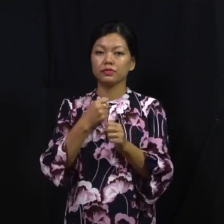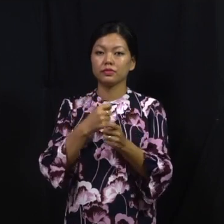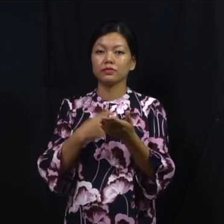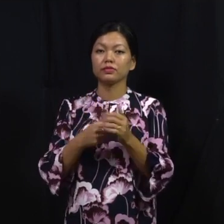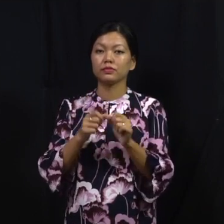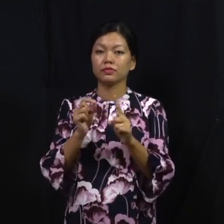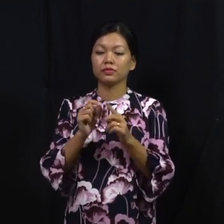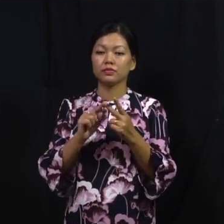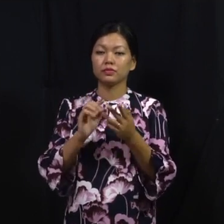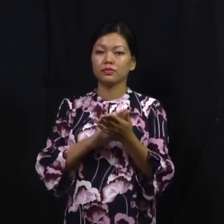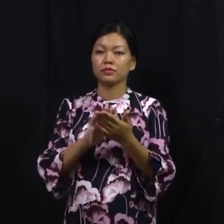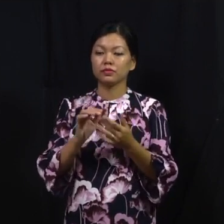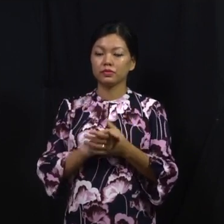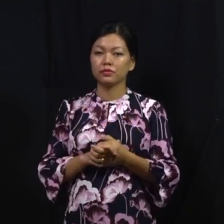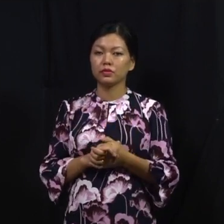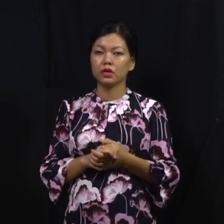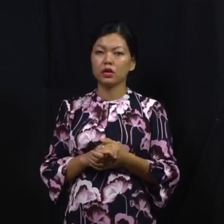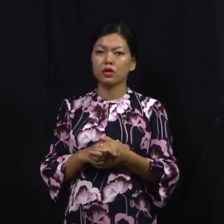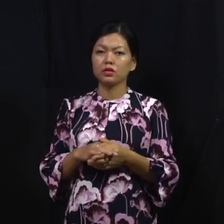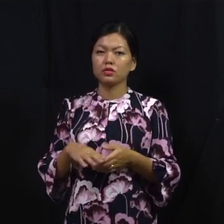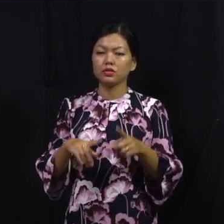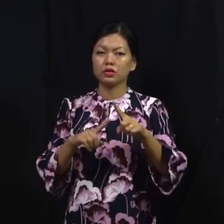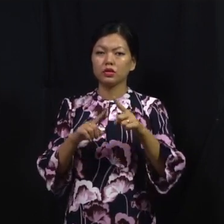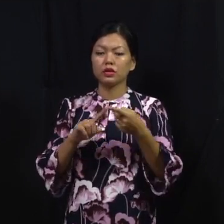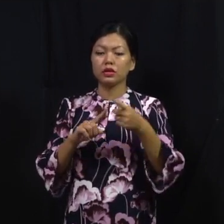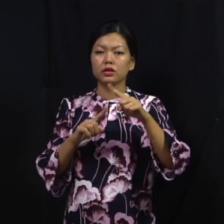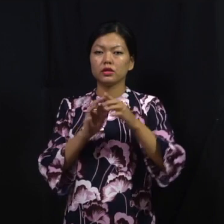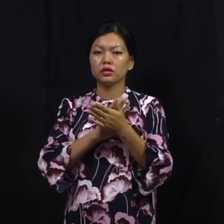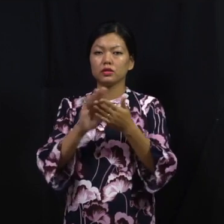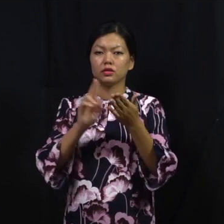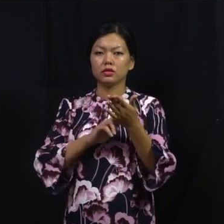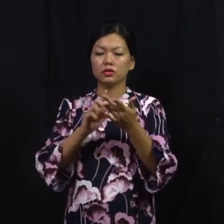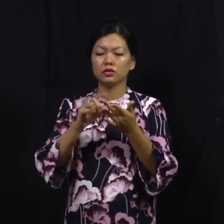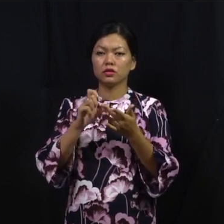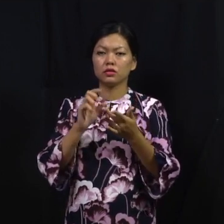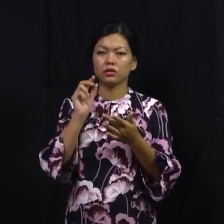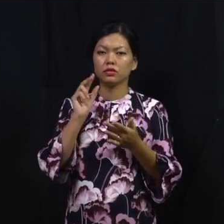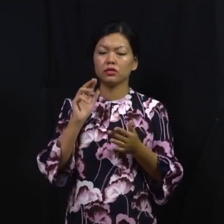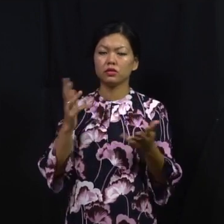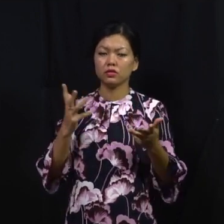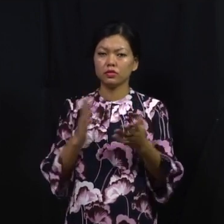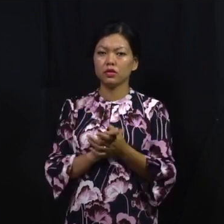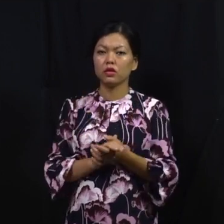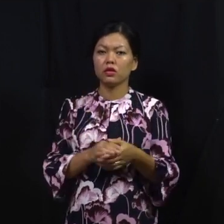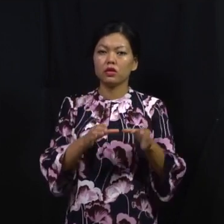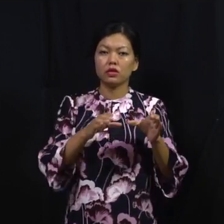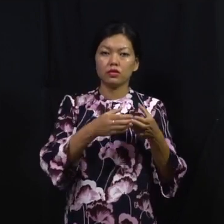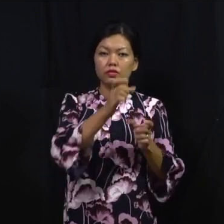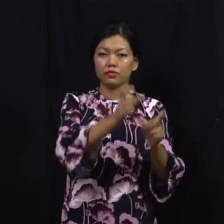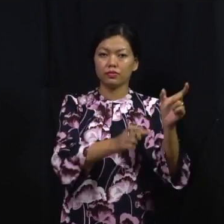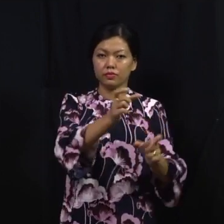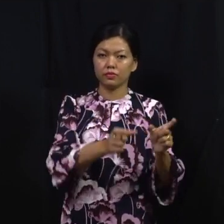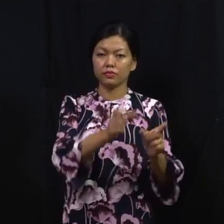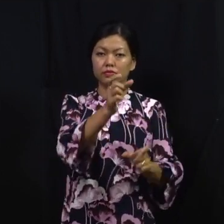means a group of people who have a similar costumes, okay, literature, tradition, ancestors. Those are called, or